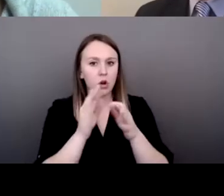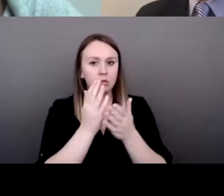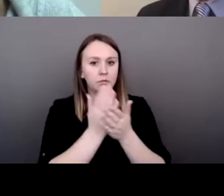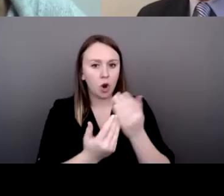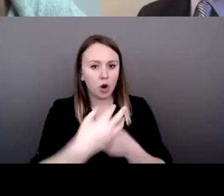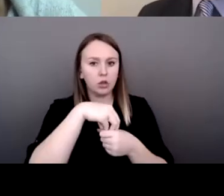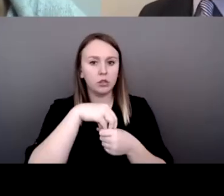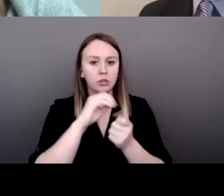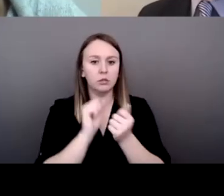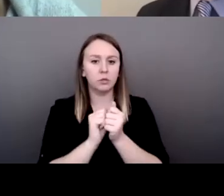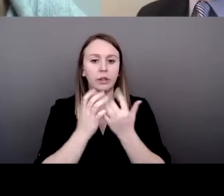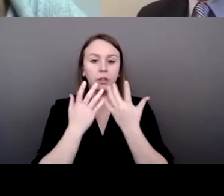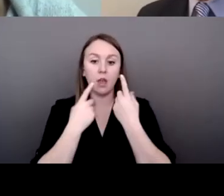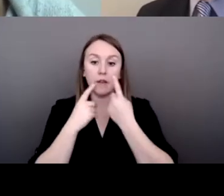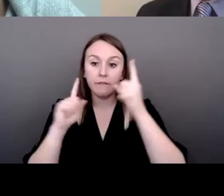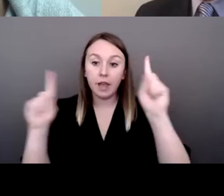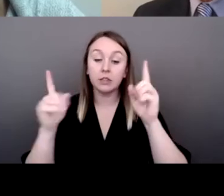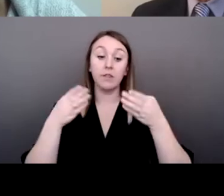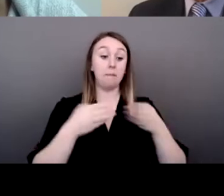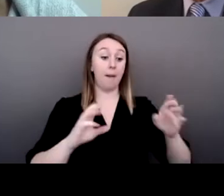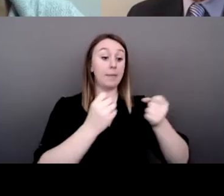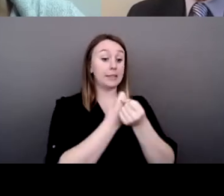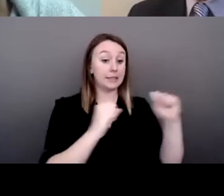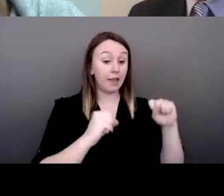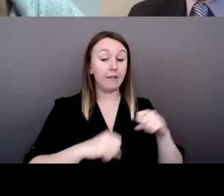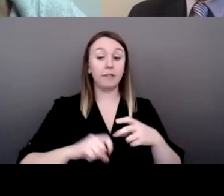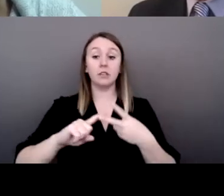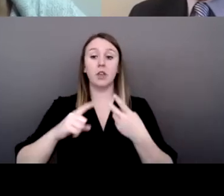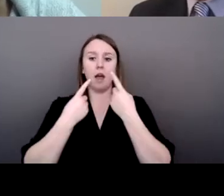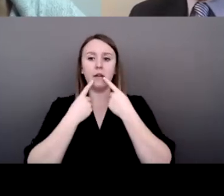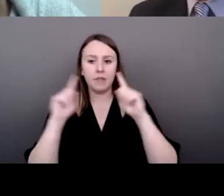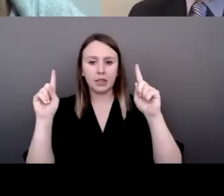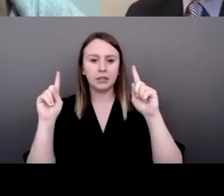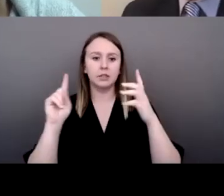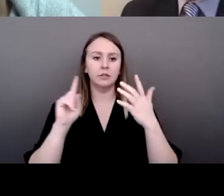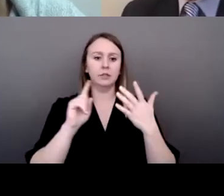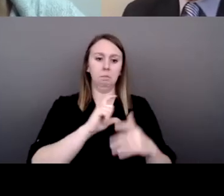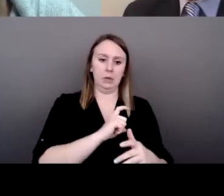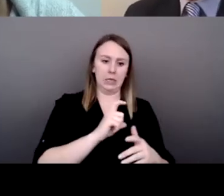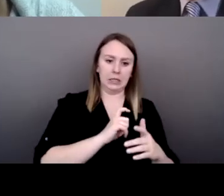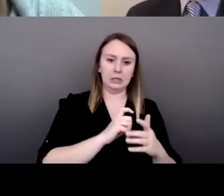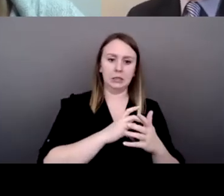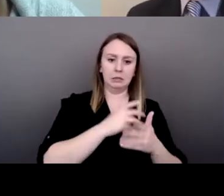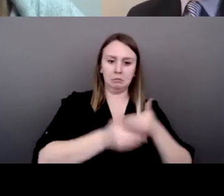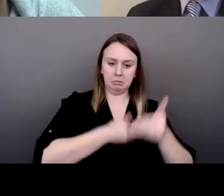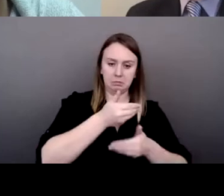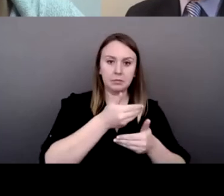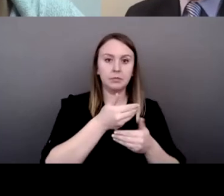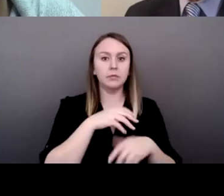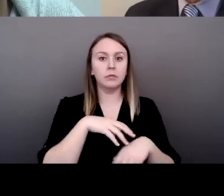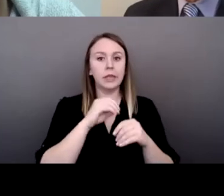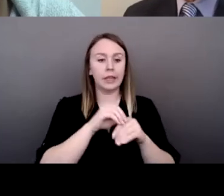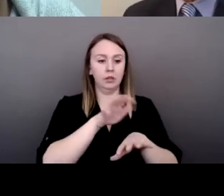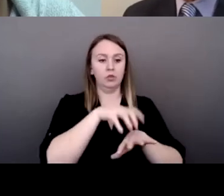effective public safety, effective policing in tribal communities. And I can tell you from the FBI's